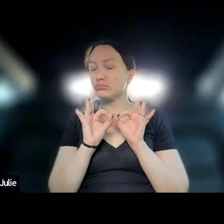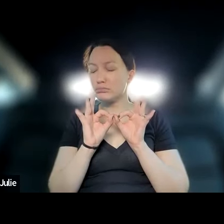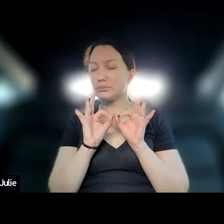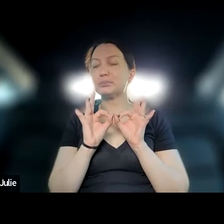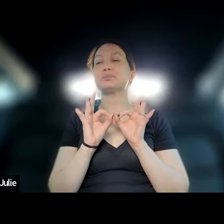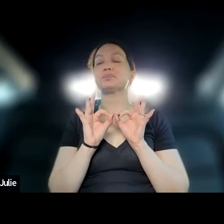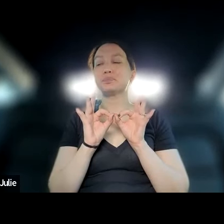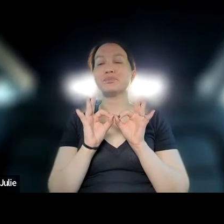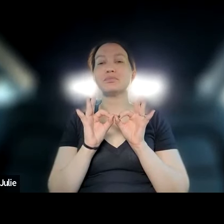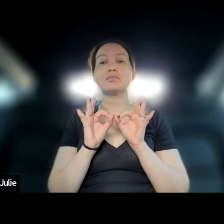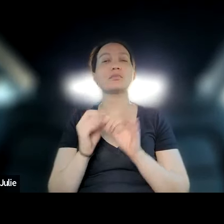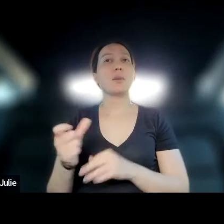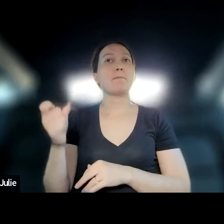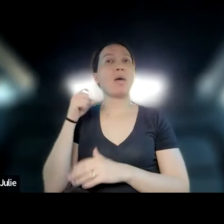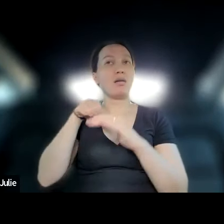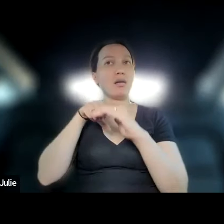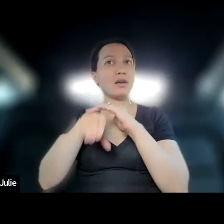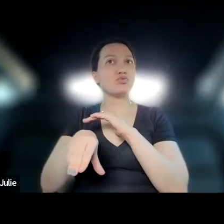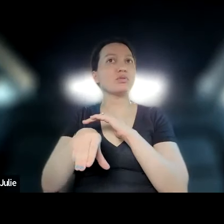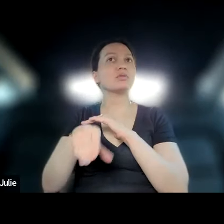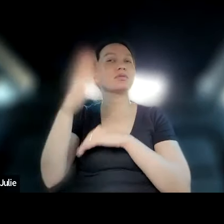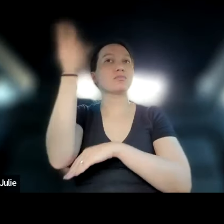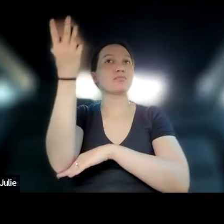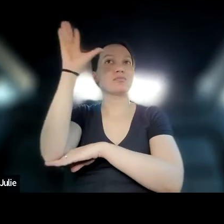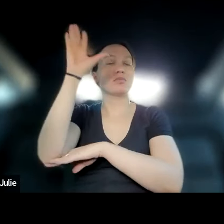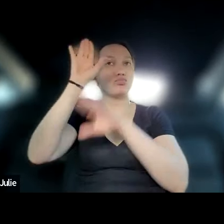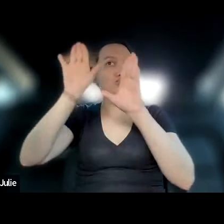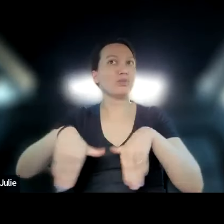the back entrance to the Arboretum is going to be redone.